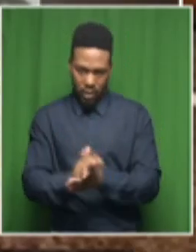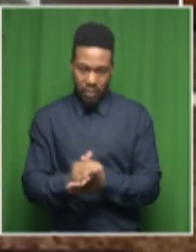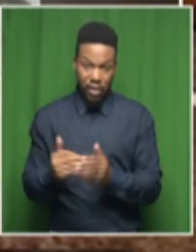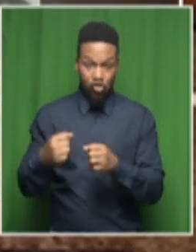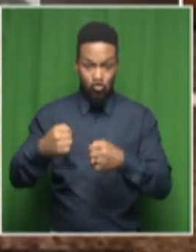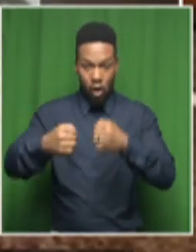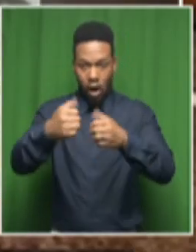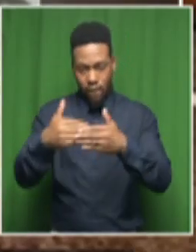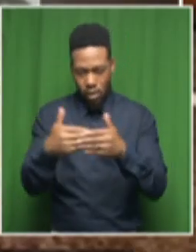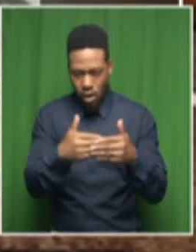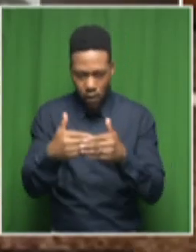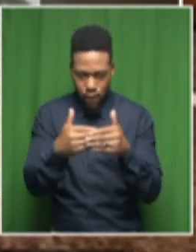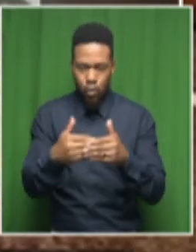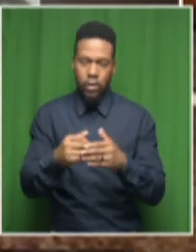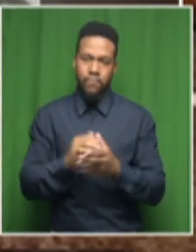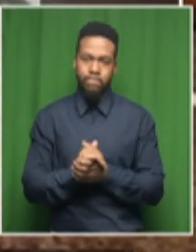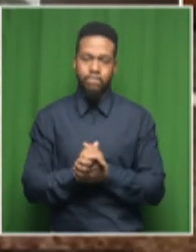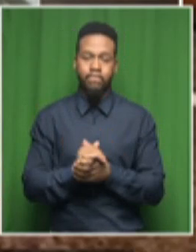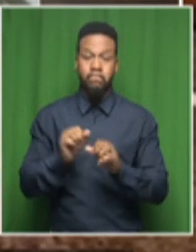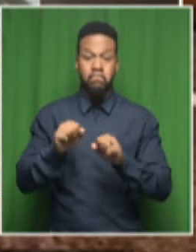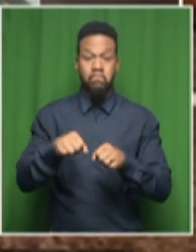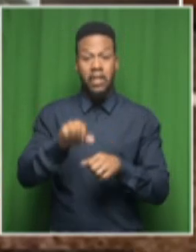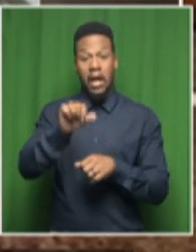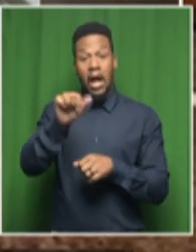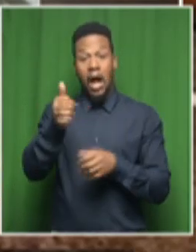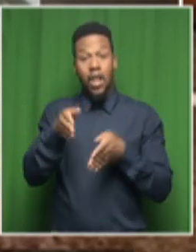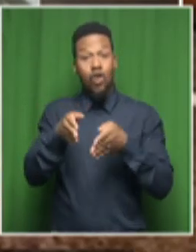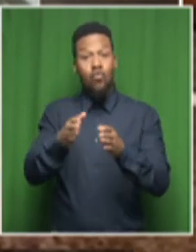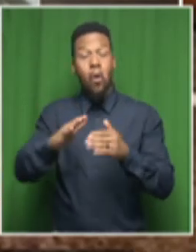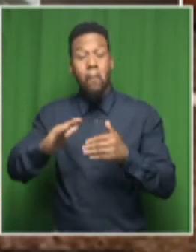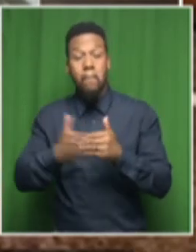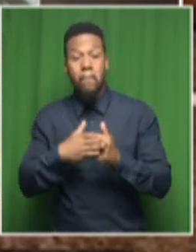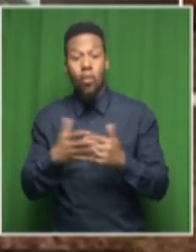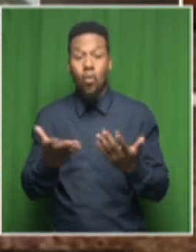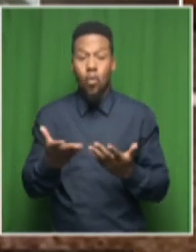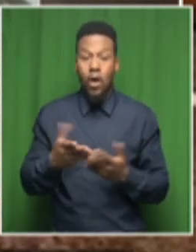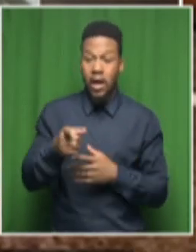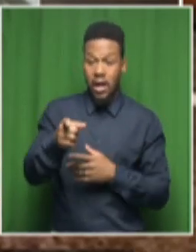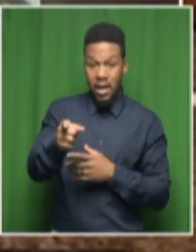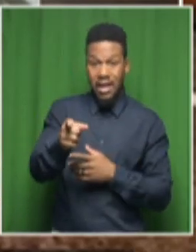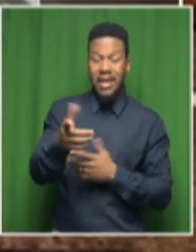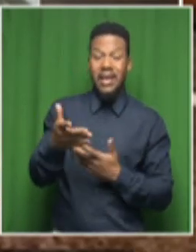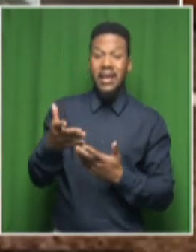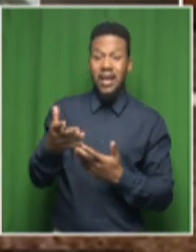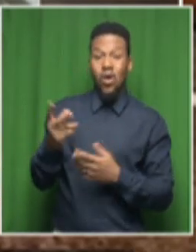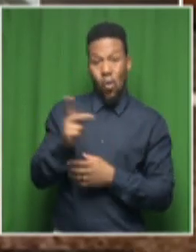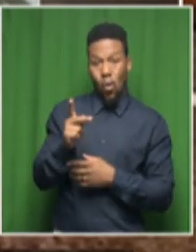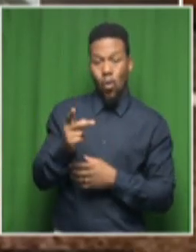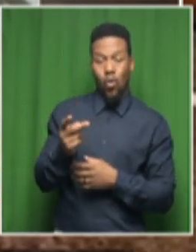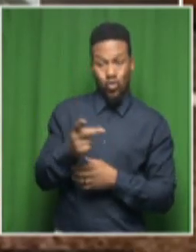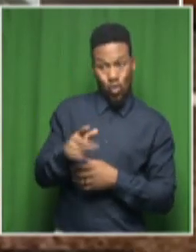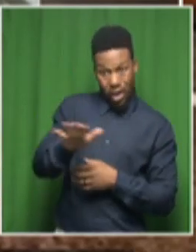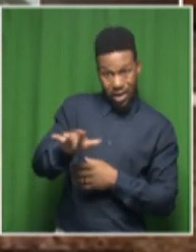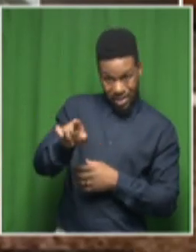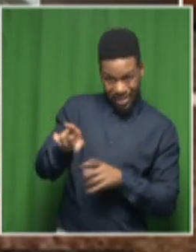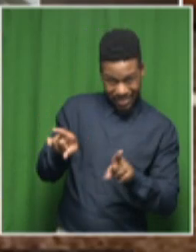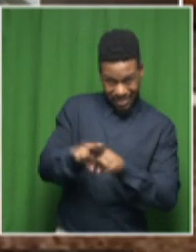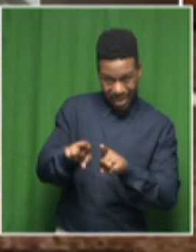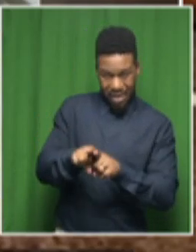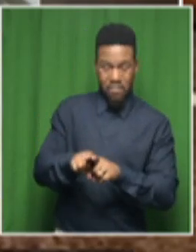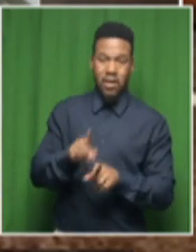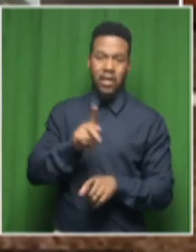sure it's safe to get through them. One of the closures that's still with us is the road that links Ladysmith through to Dundee. Now, this section of